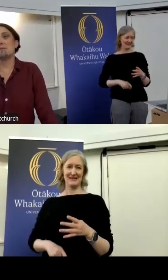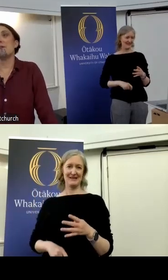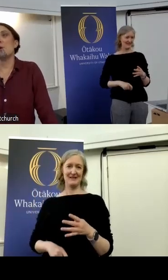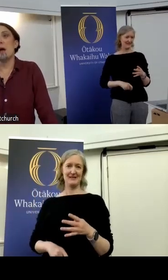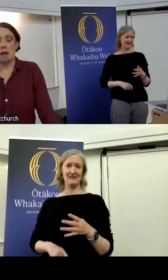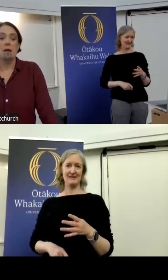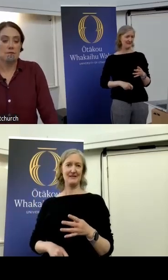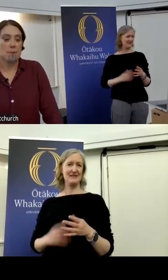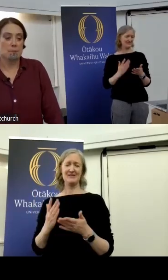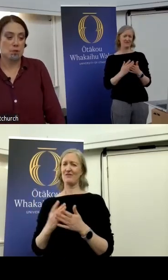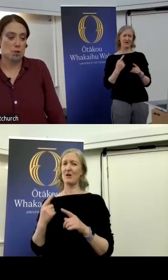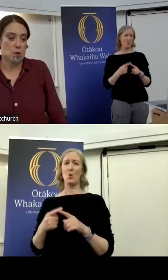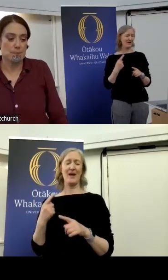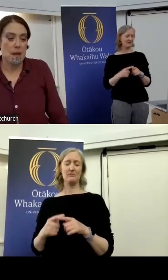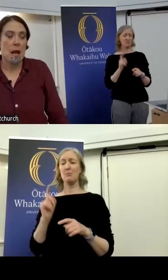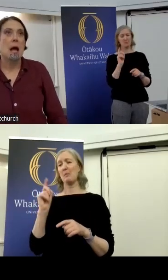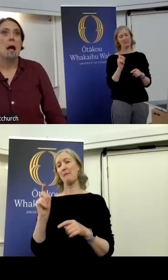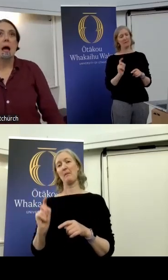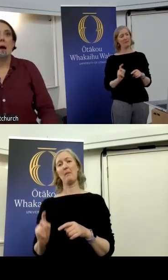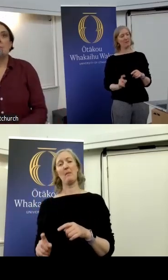it is very quick for people to do.